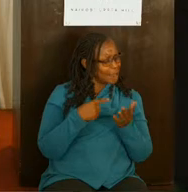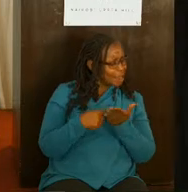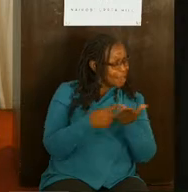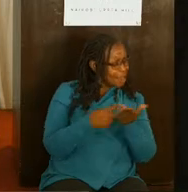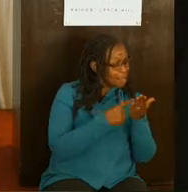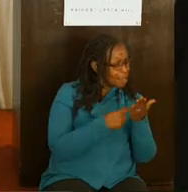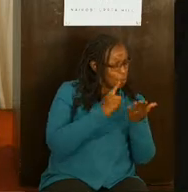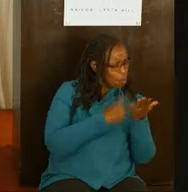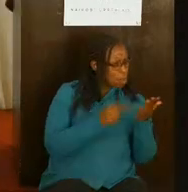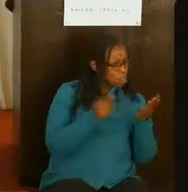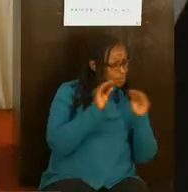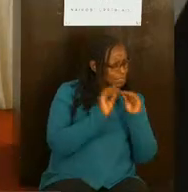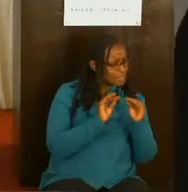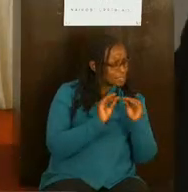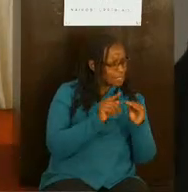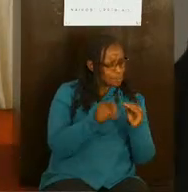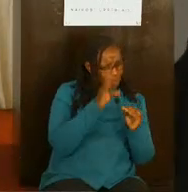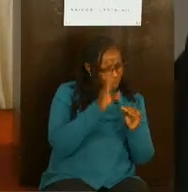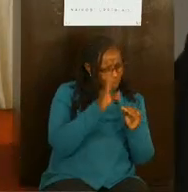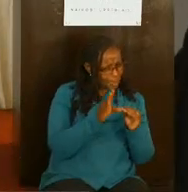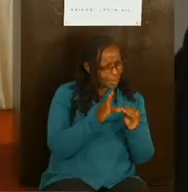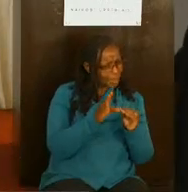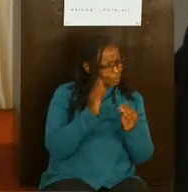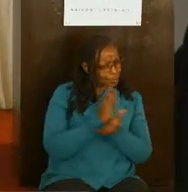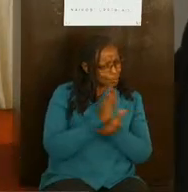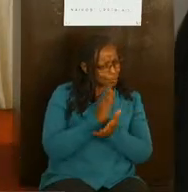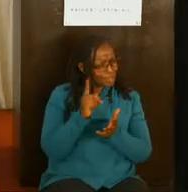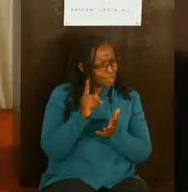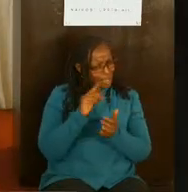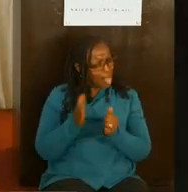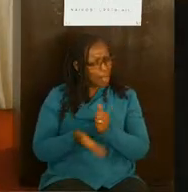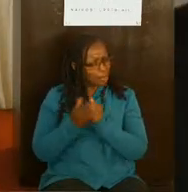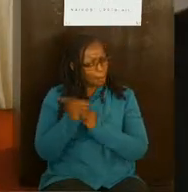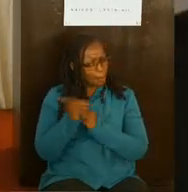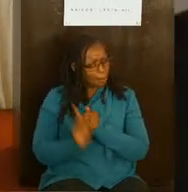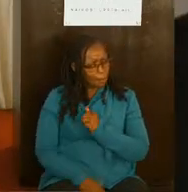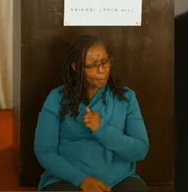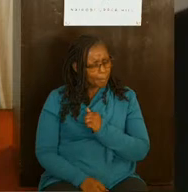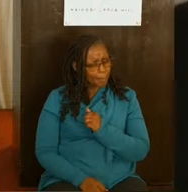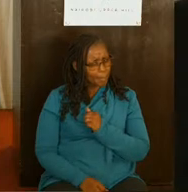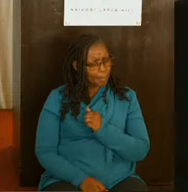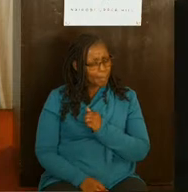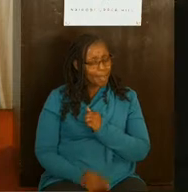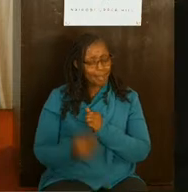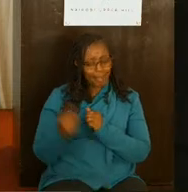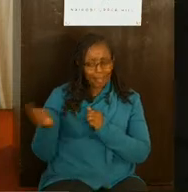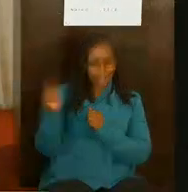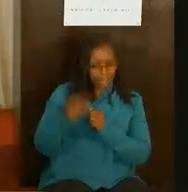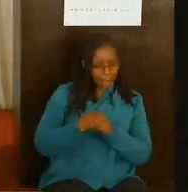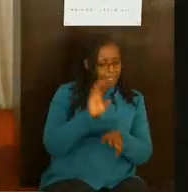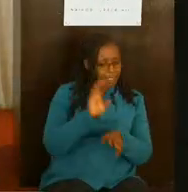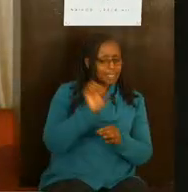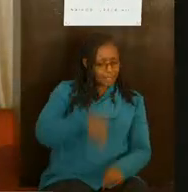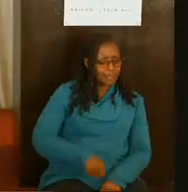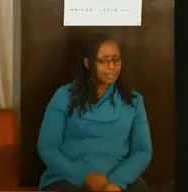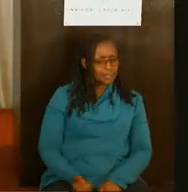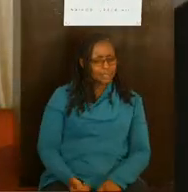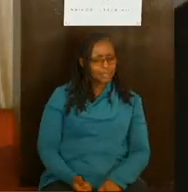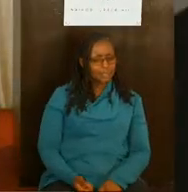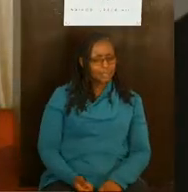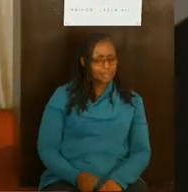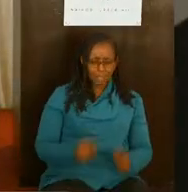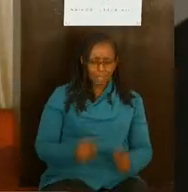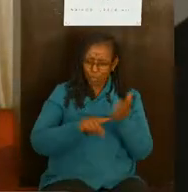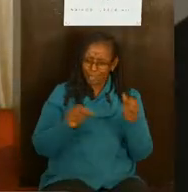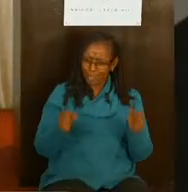on Sunday really work so they're coming but what